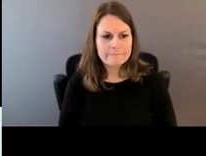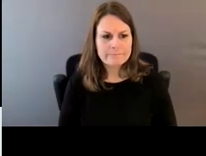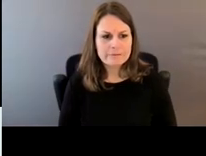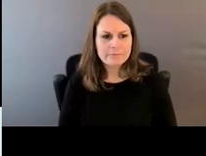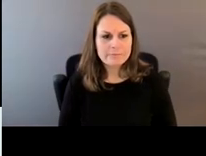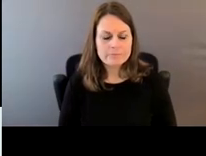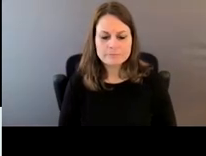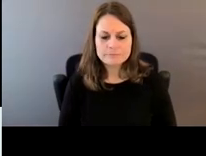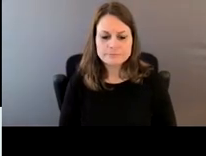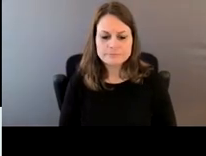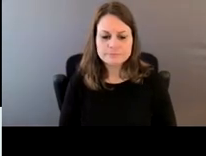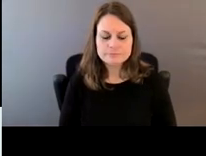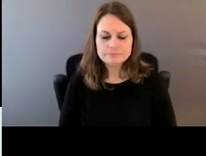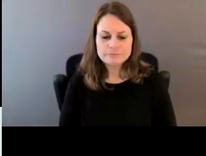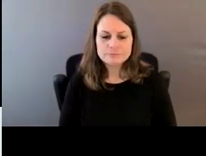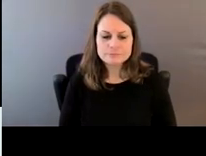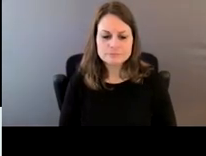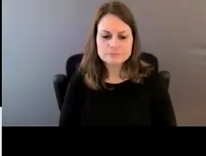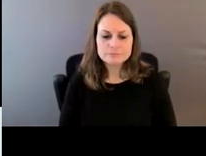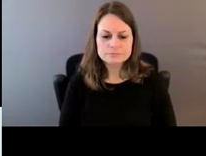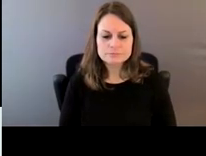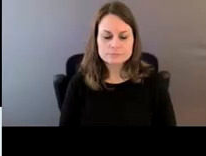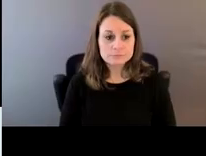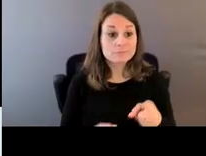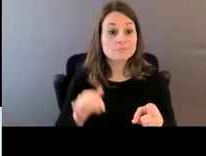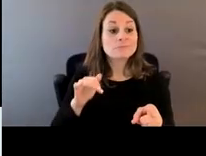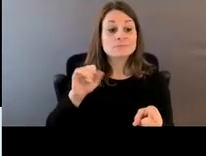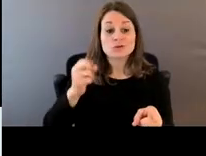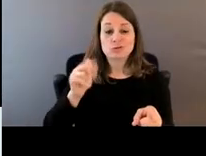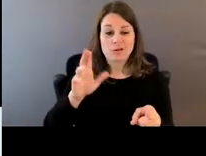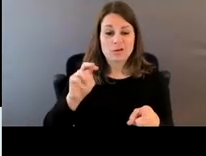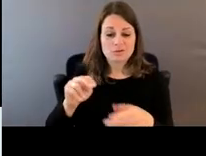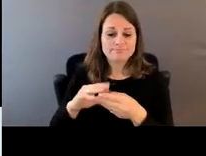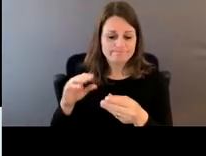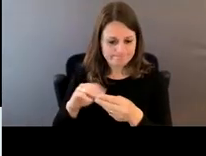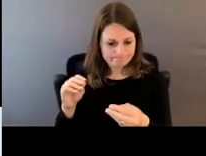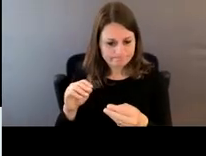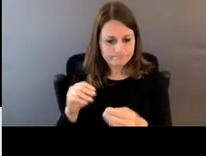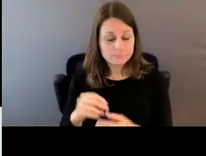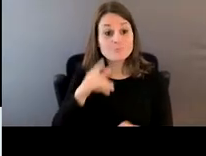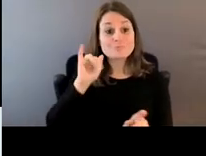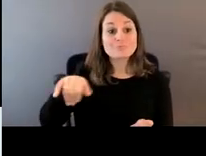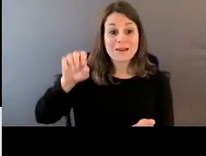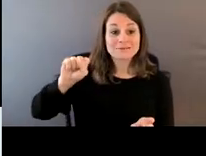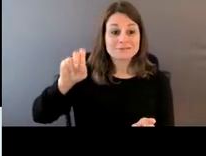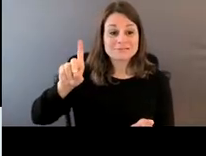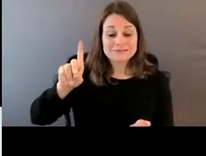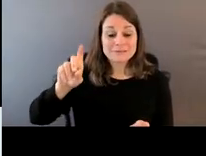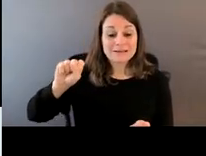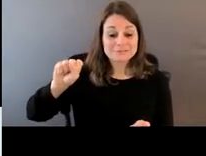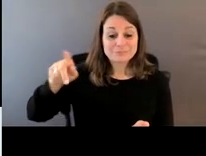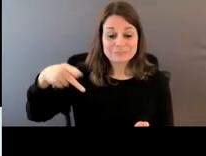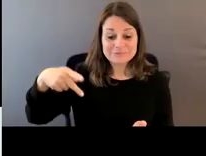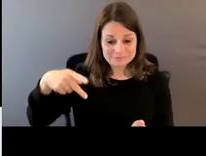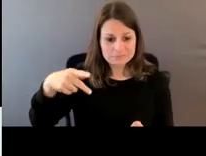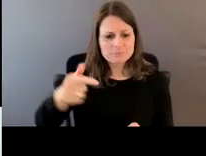Okay, so tonight's self-directed support program, we are here to help support families navigate the systems